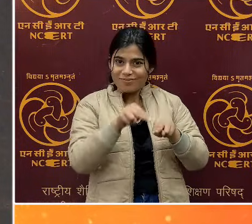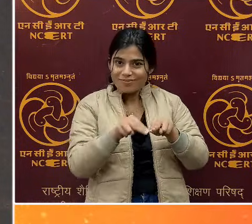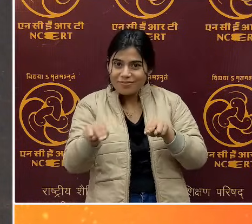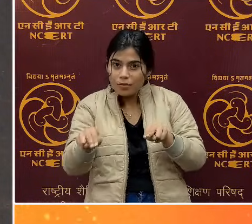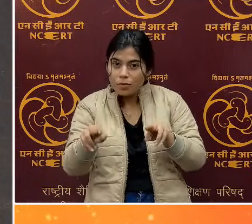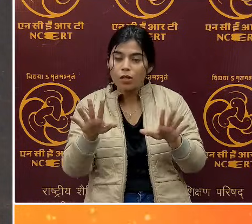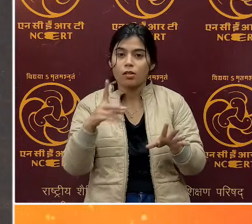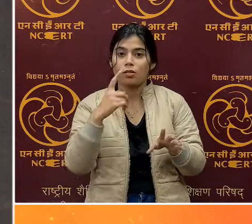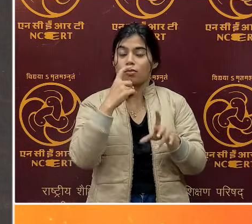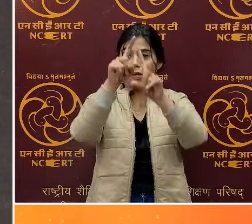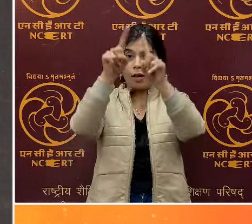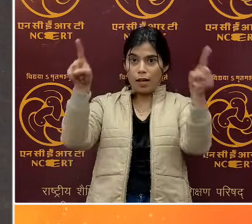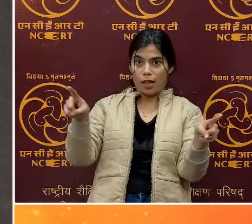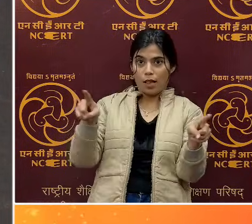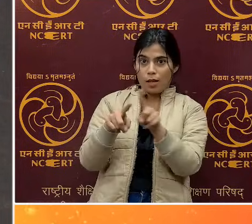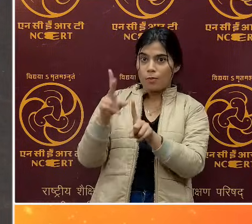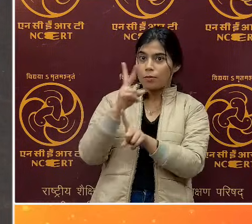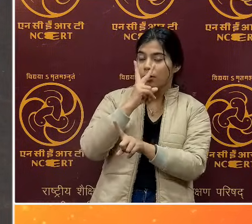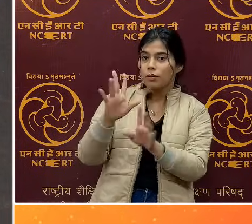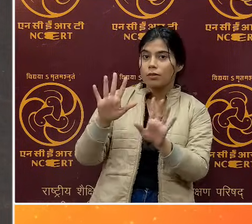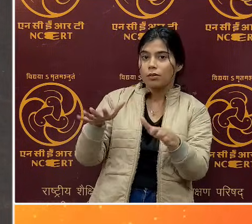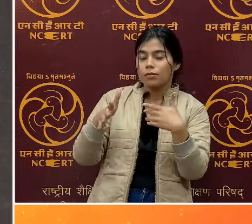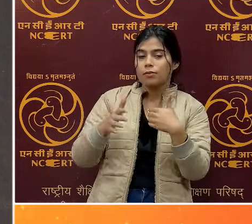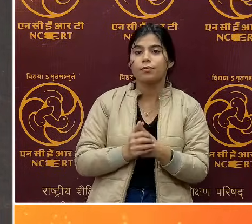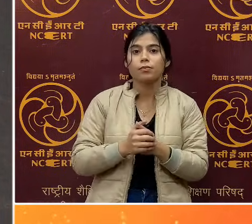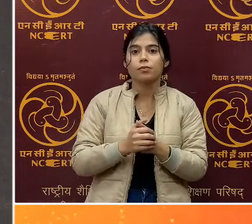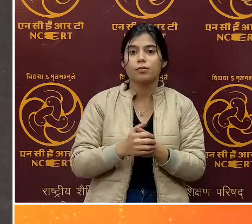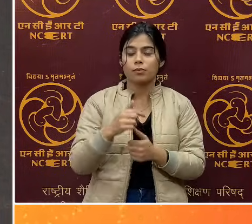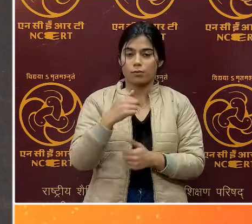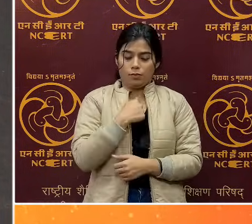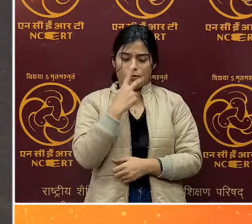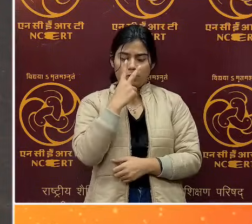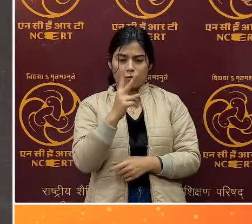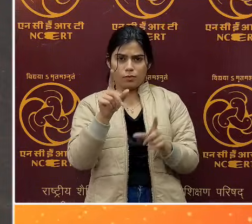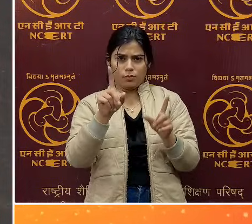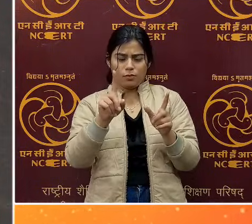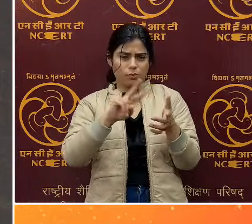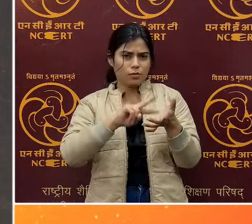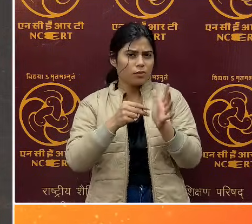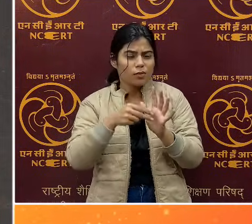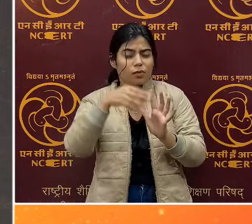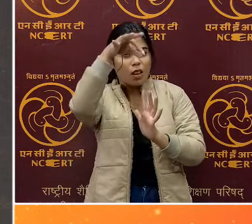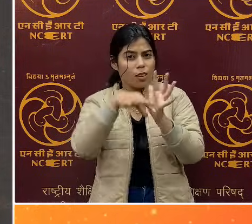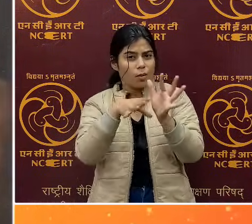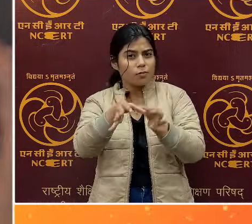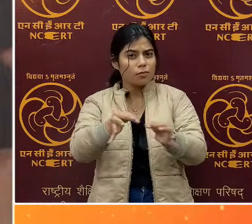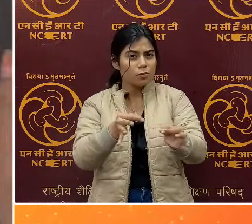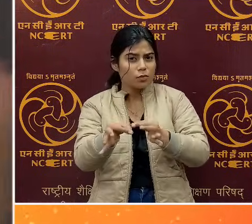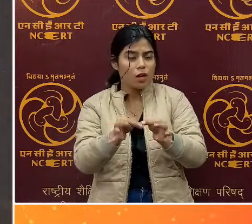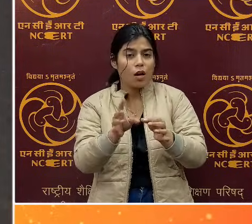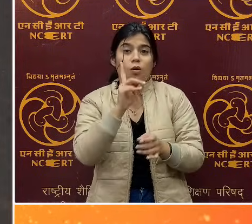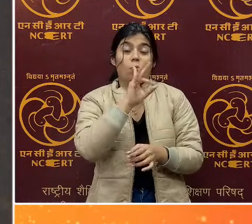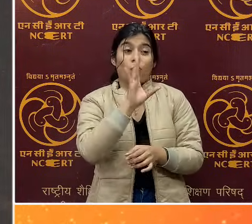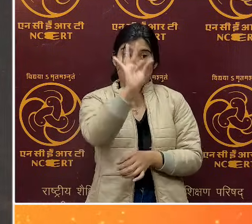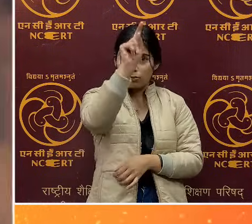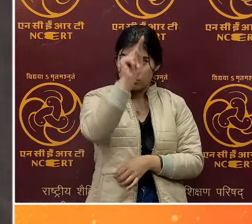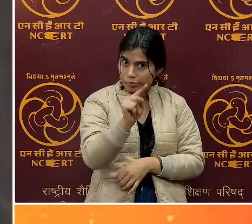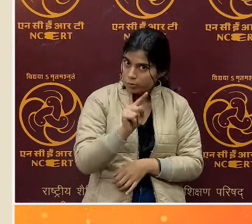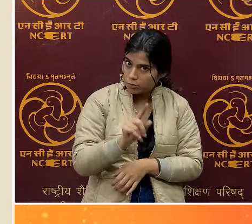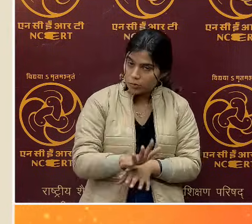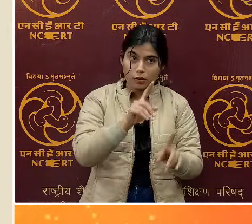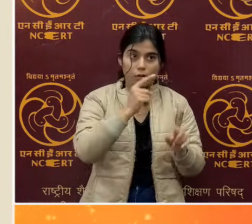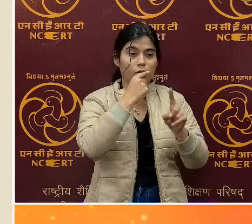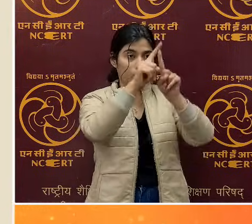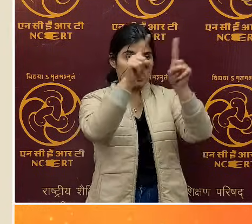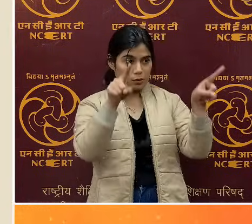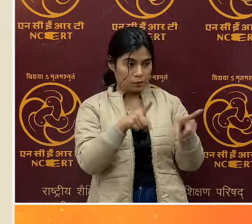the image that we have seen. It was my image in the mirror. Now we'll talk about what are the characteristics of the image which are